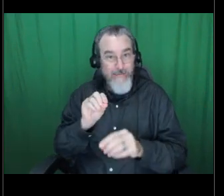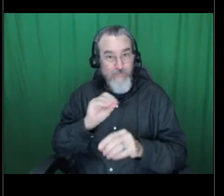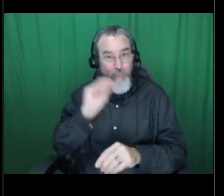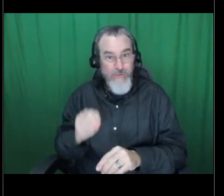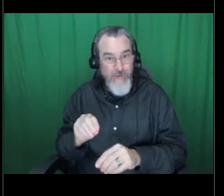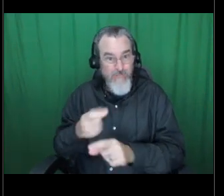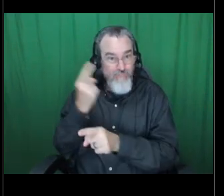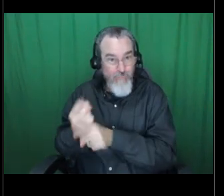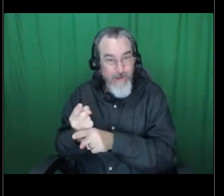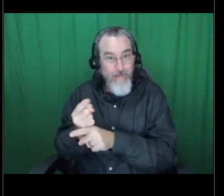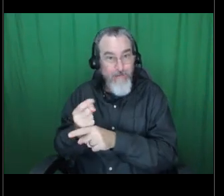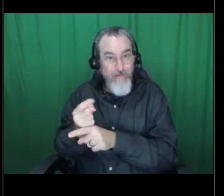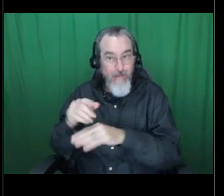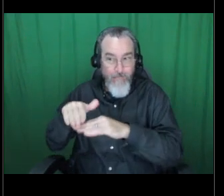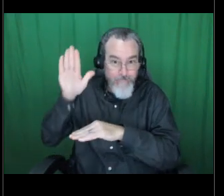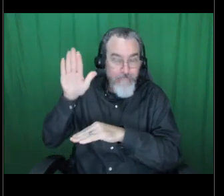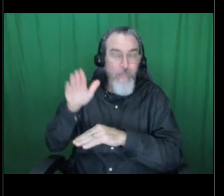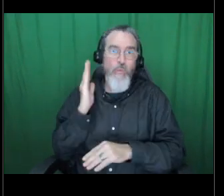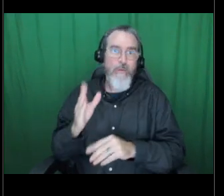higher.